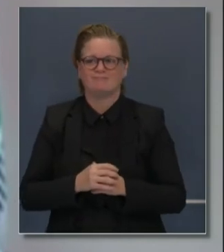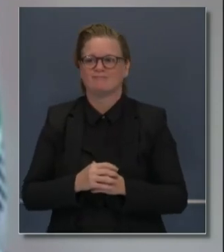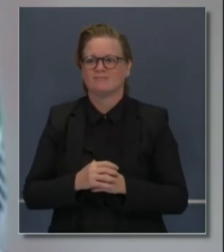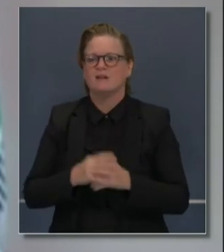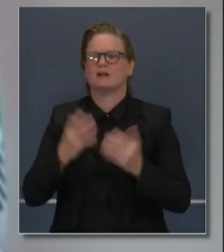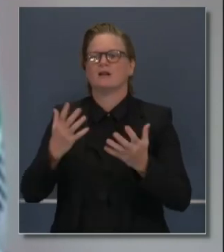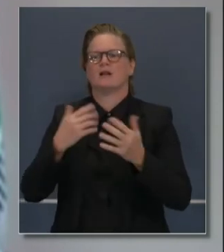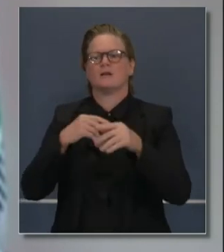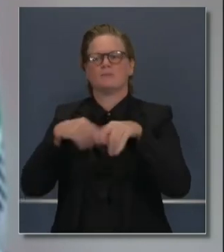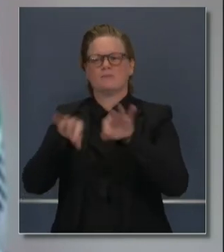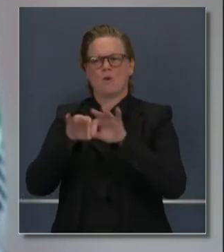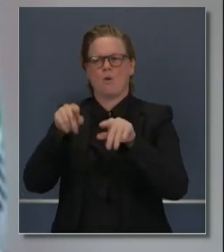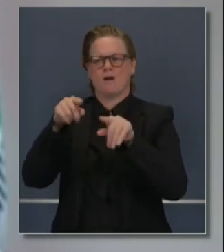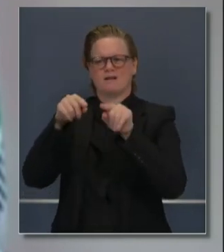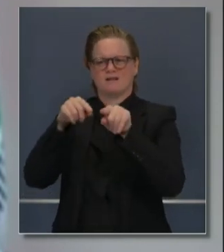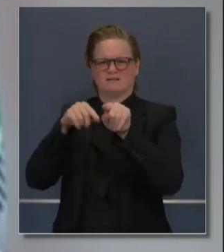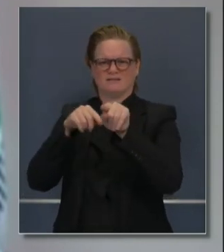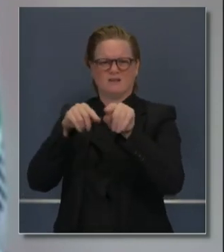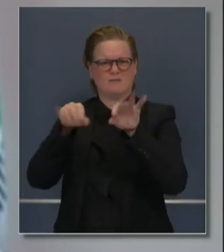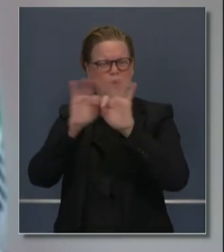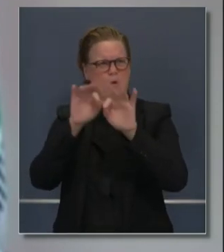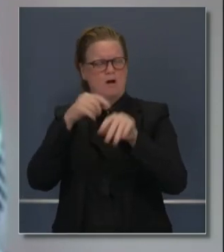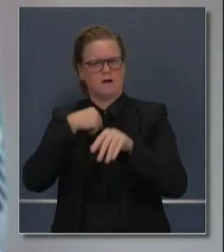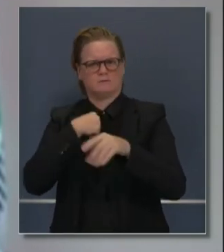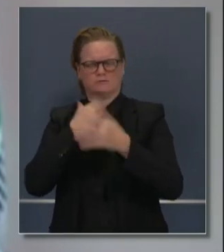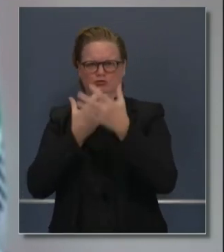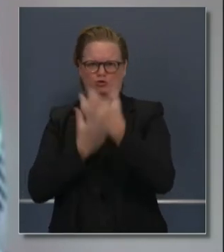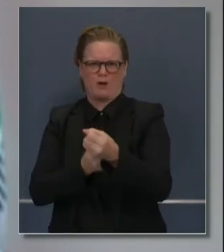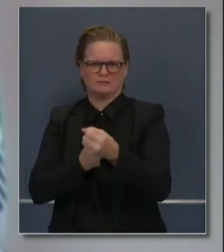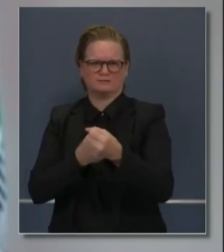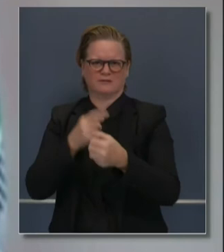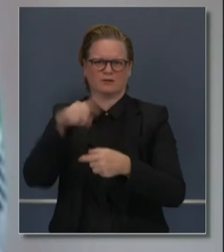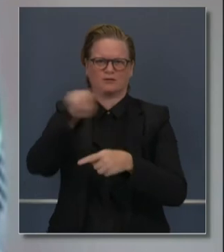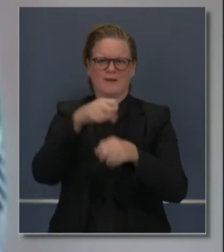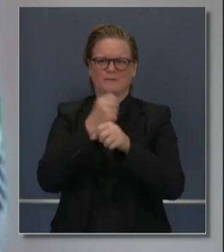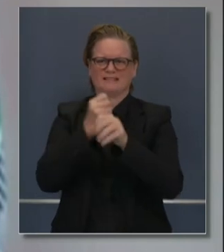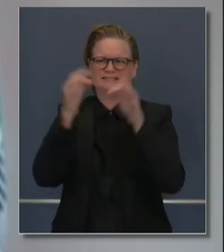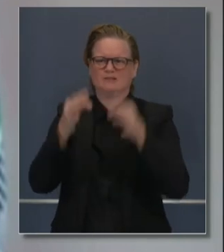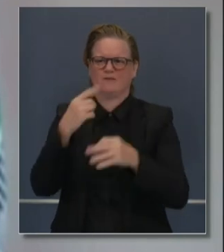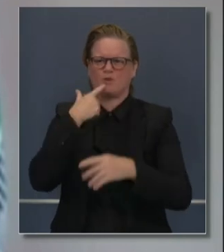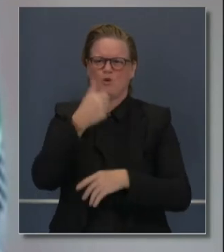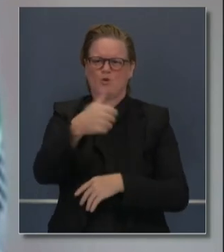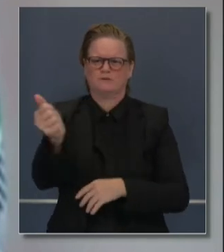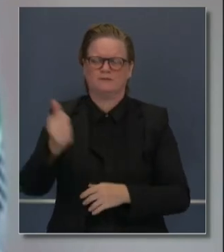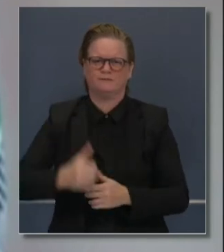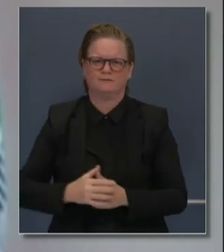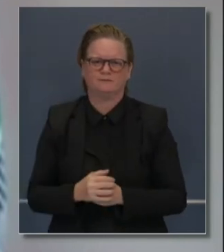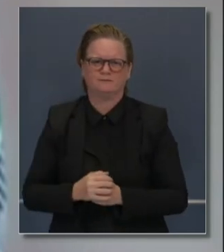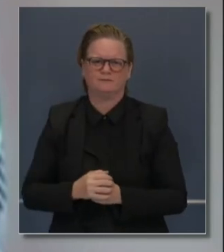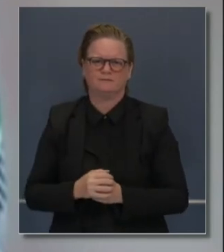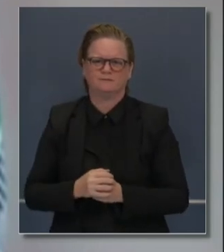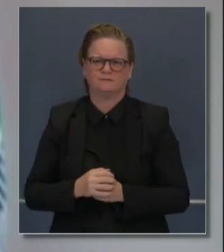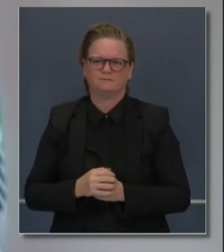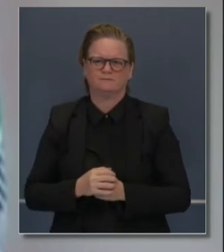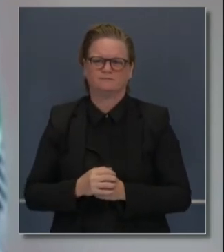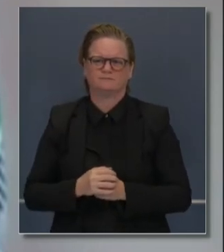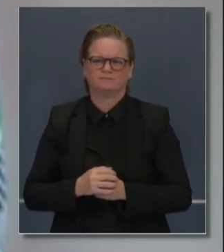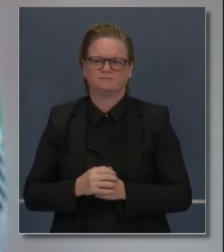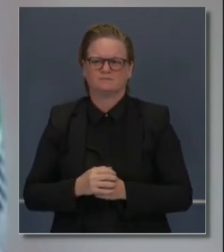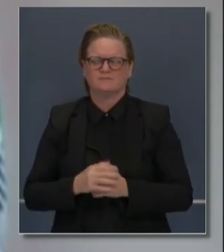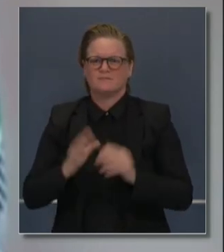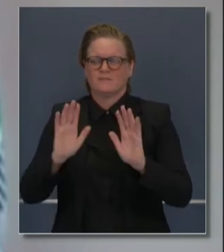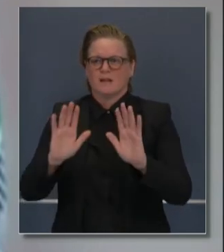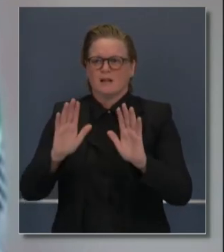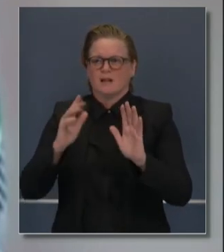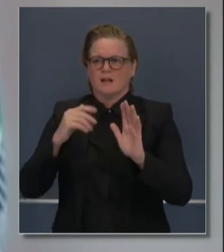quickly and hard with so many Californians. And I'll just add my gratitude to them who volunteered their time to make